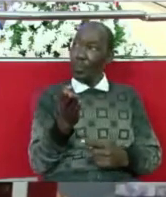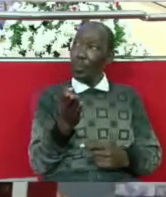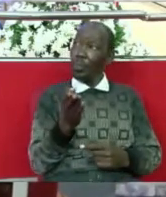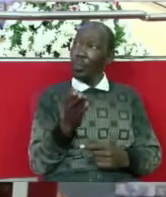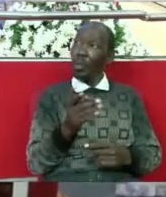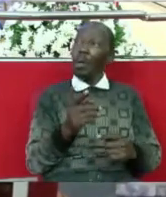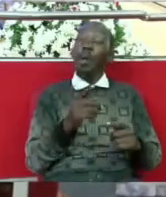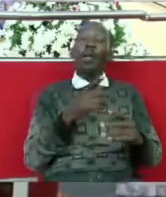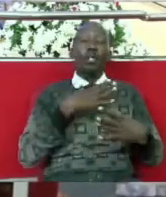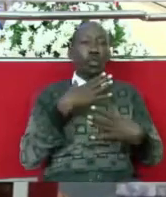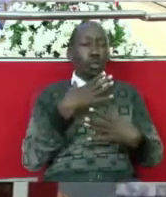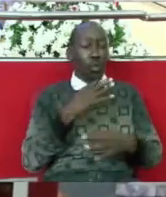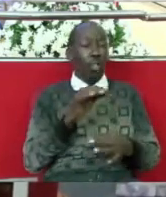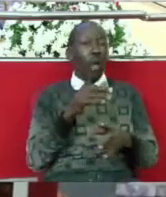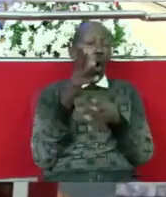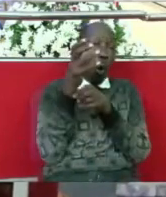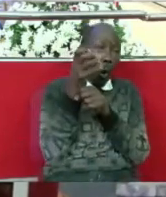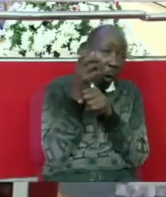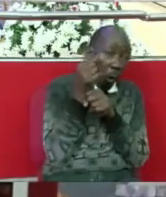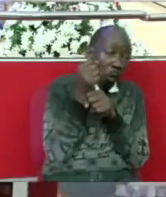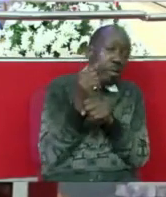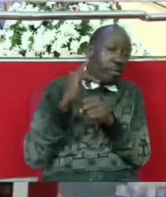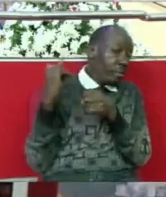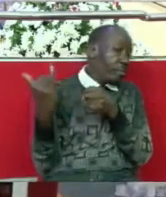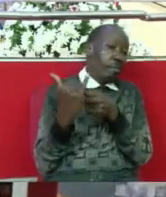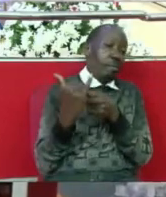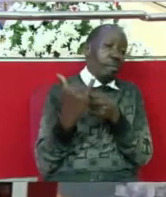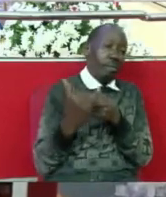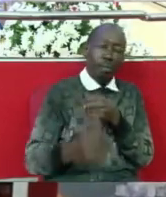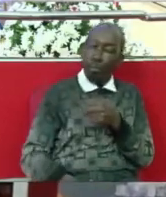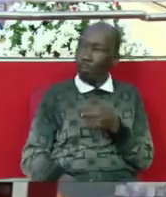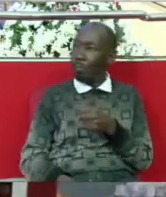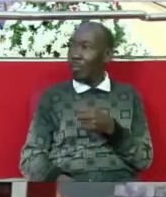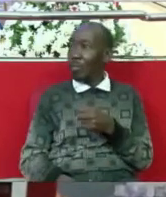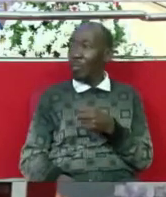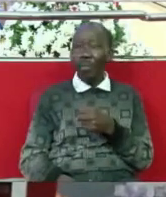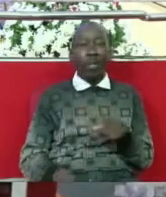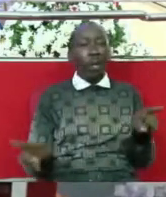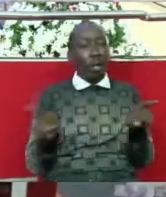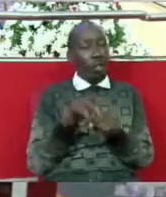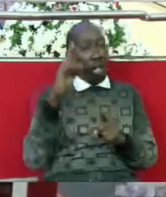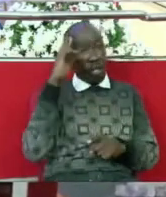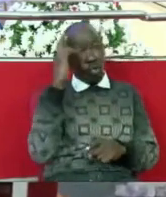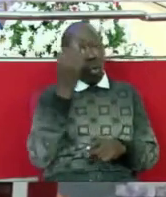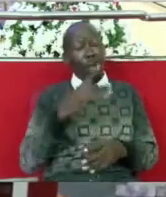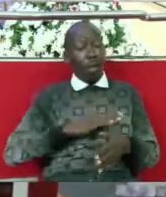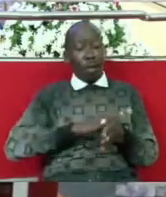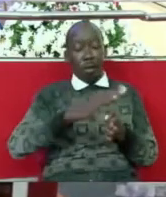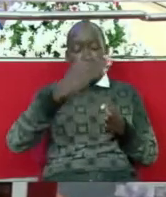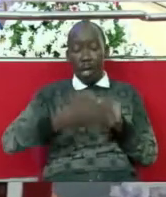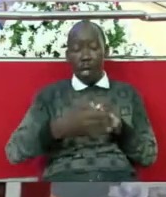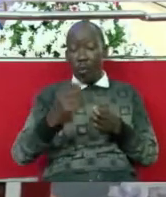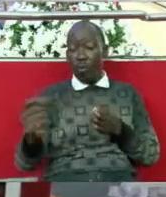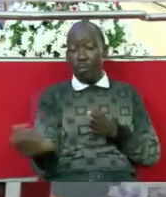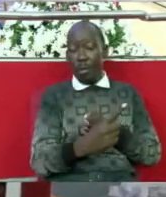But you're still there holding on. As a result, at the end of the month,